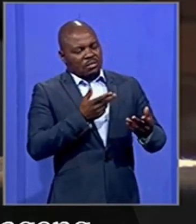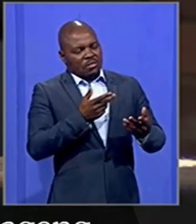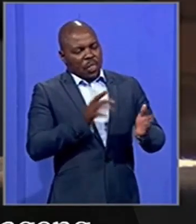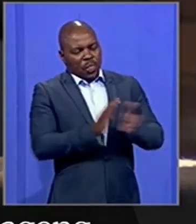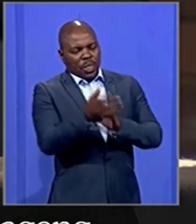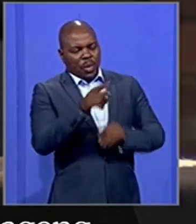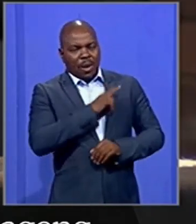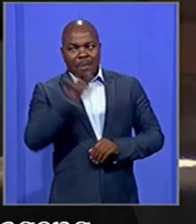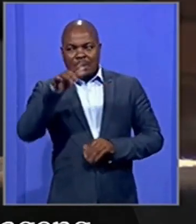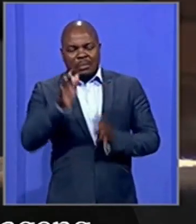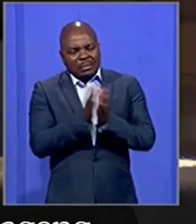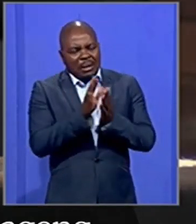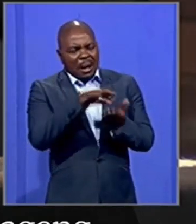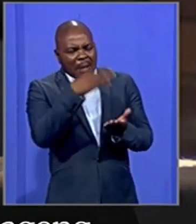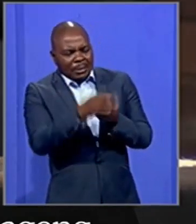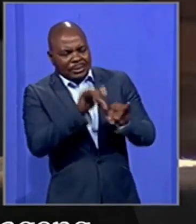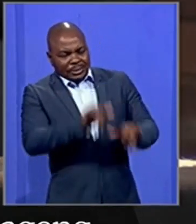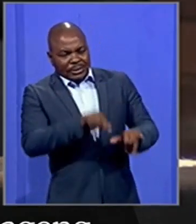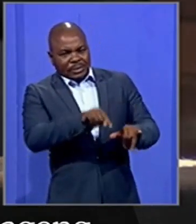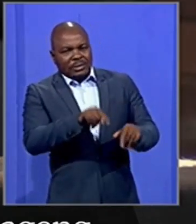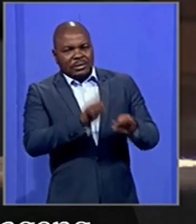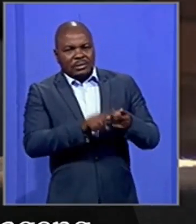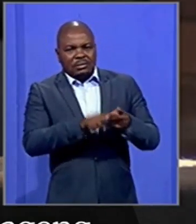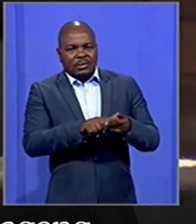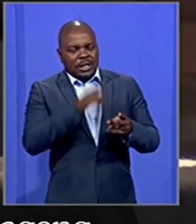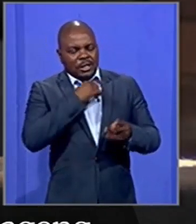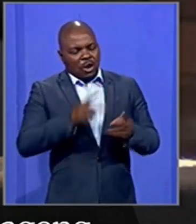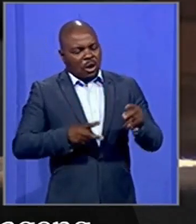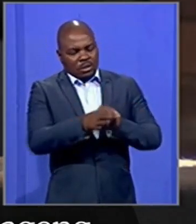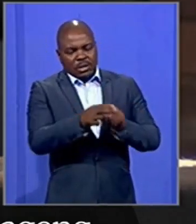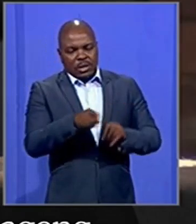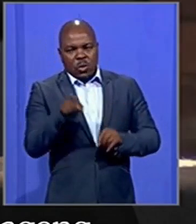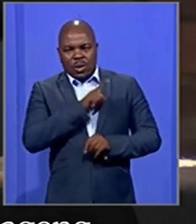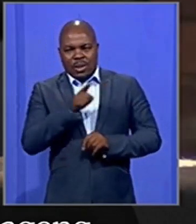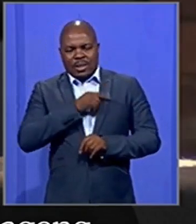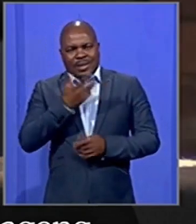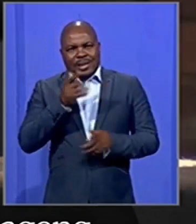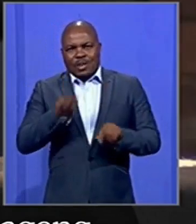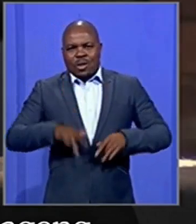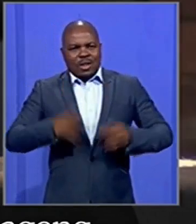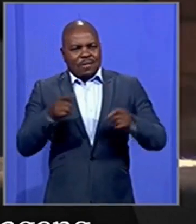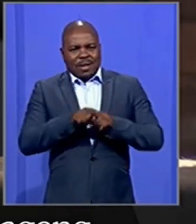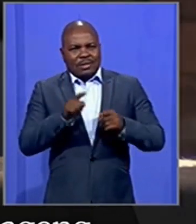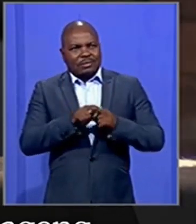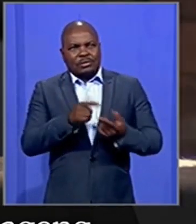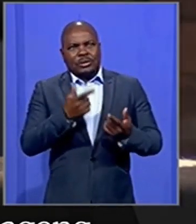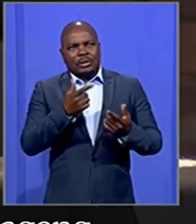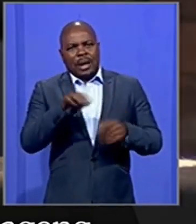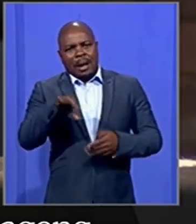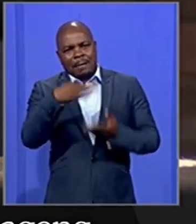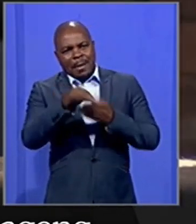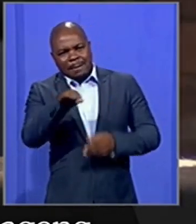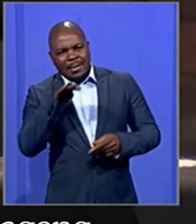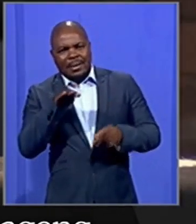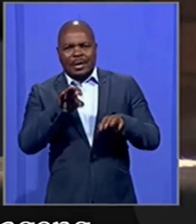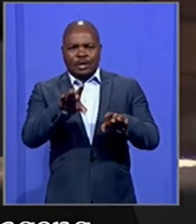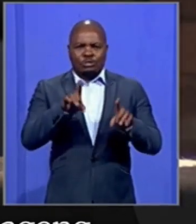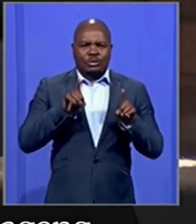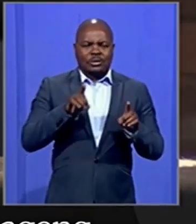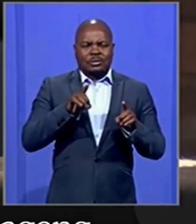off from essential services needed for a dignified life like banking, education, and